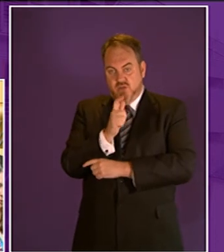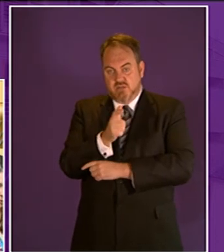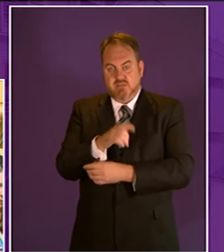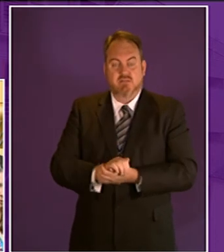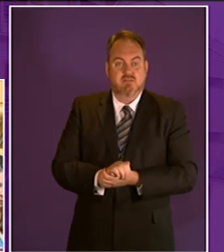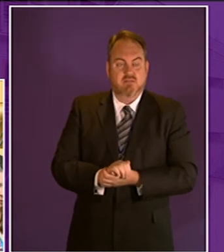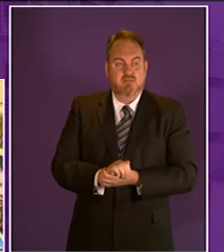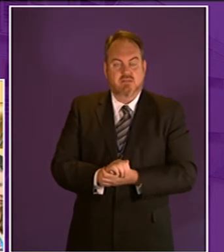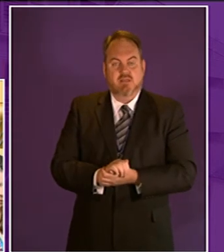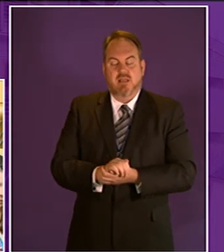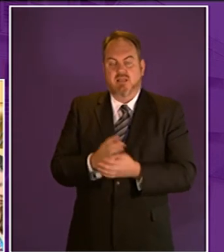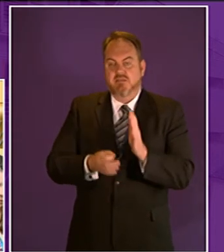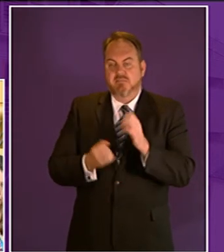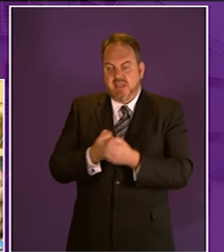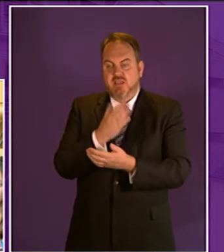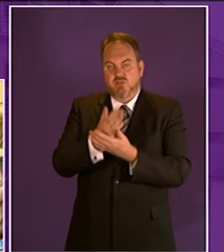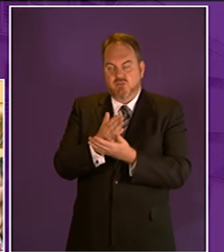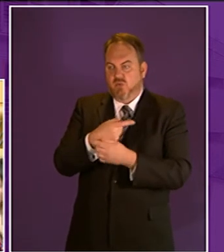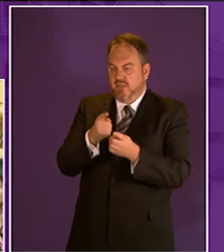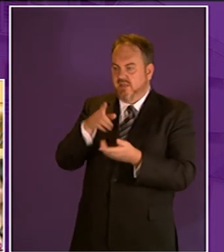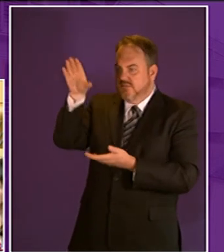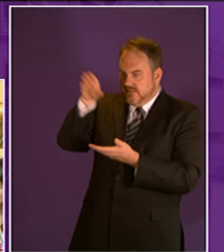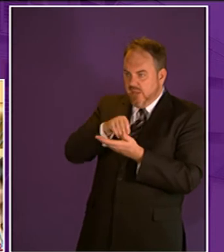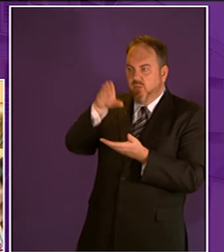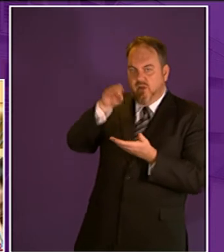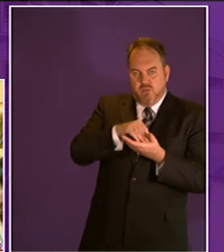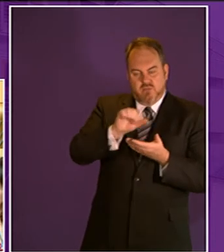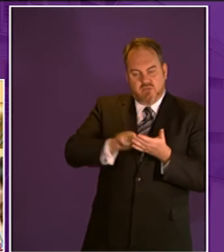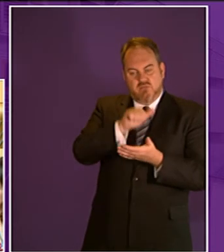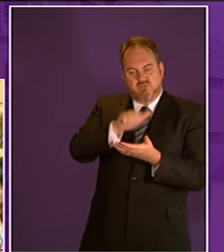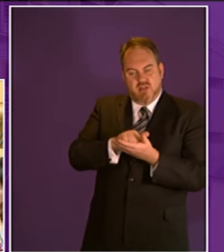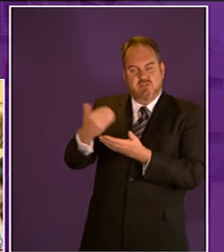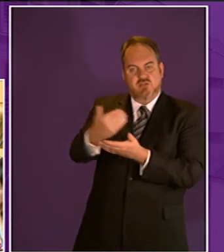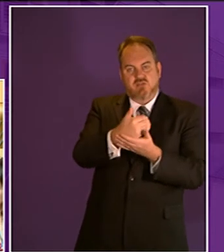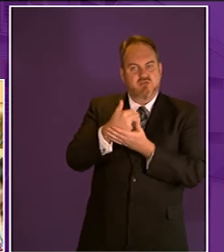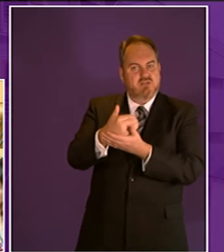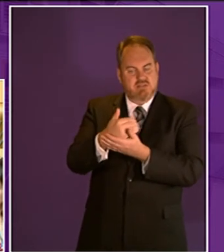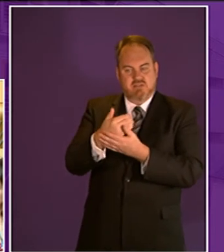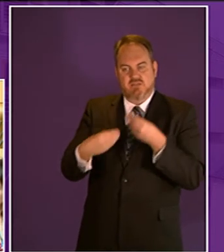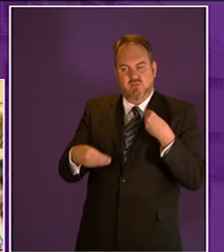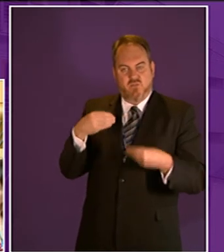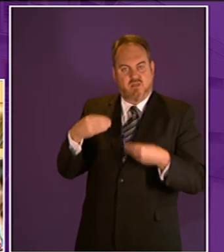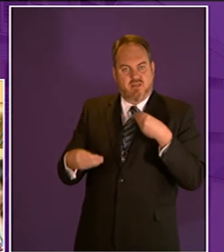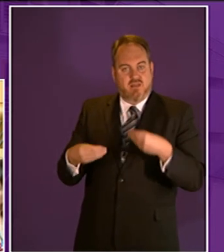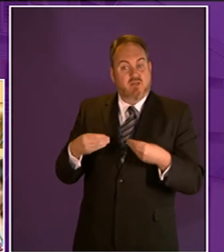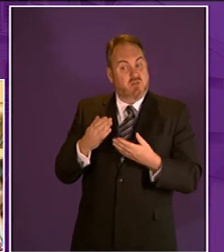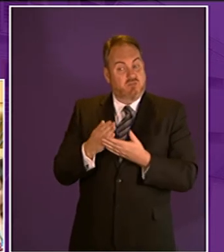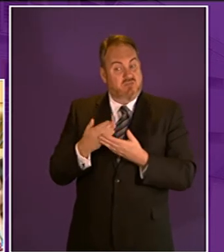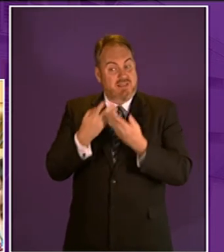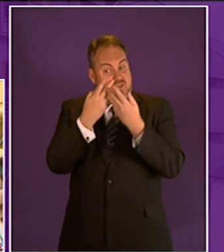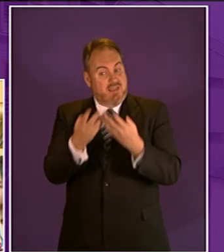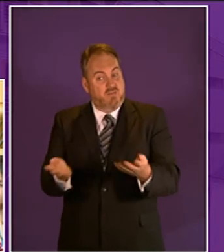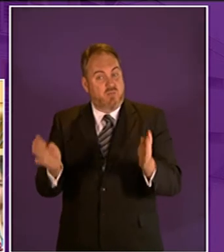the patching and that the organisations would expect to have in place. So it is everybody's responsibility, but I do